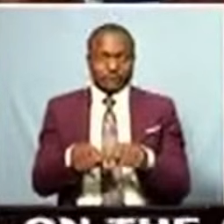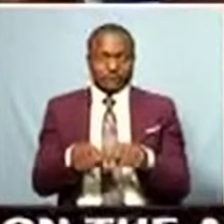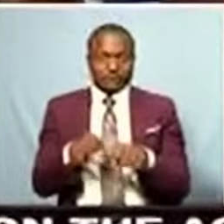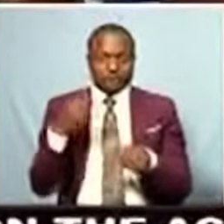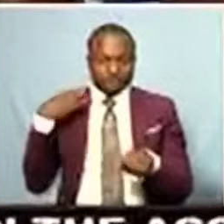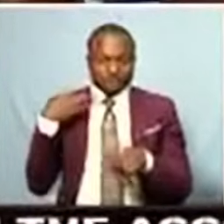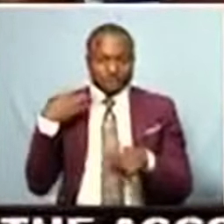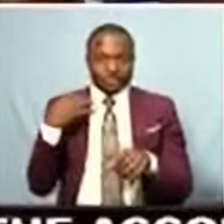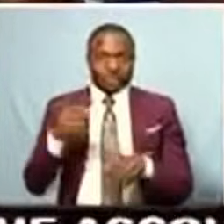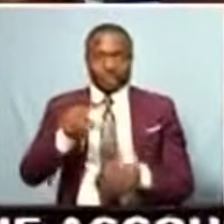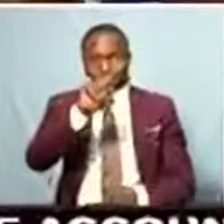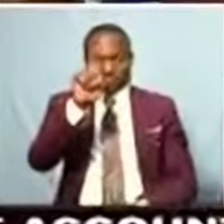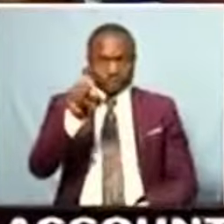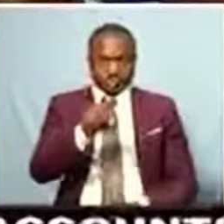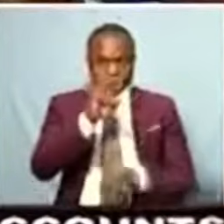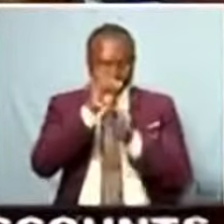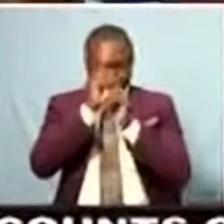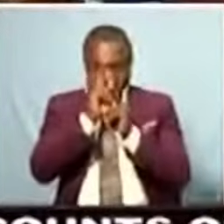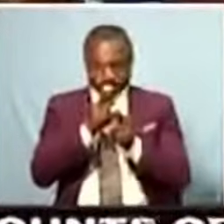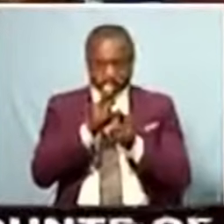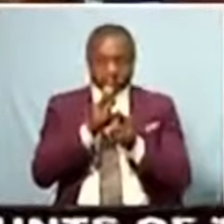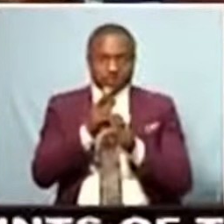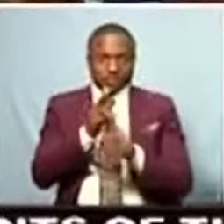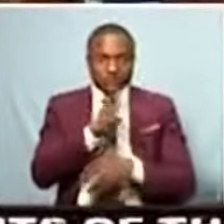reminded of the question, Honorable?